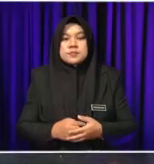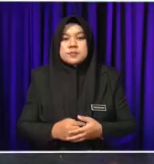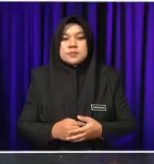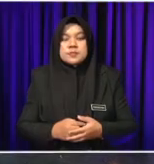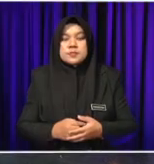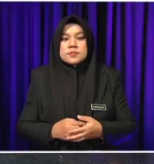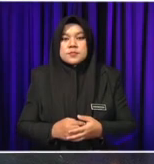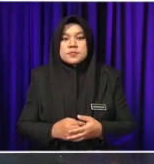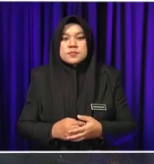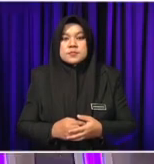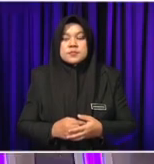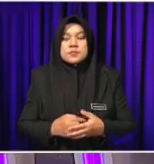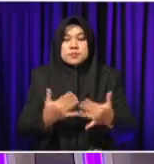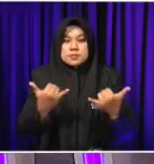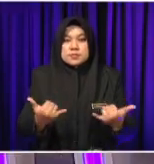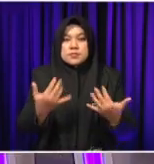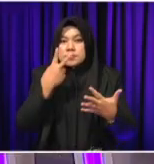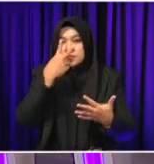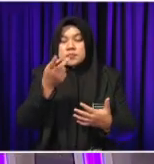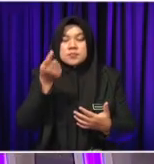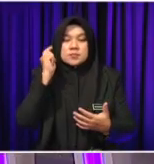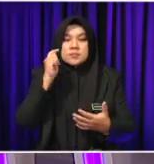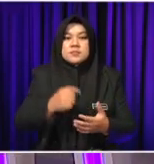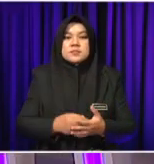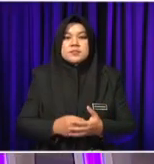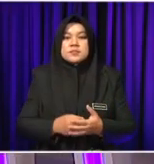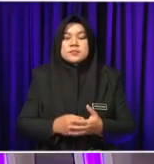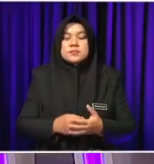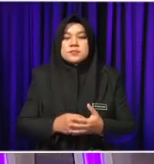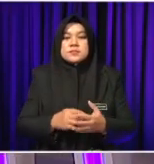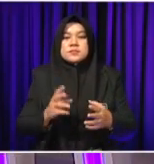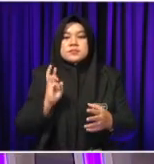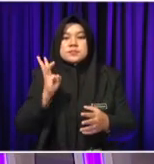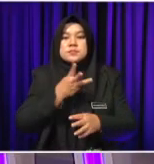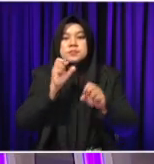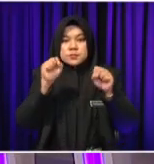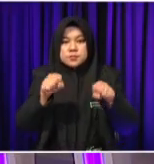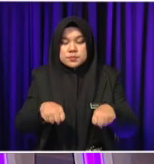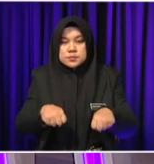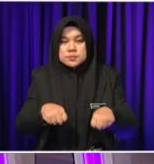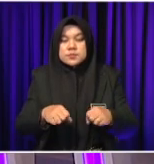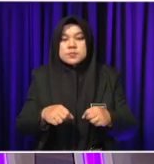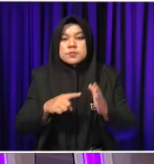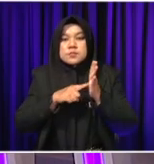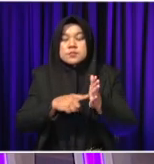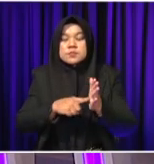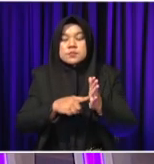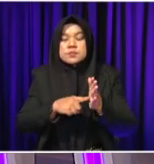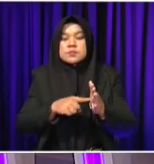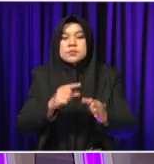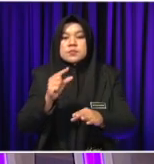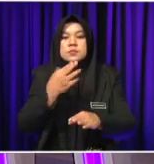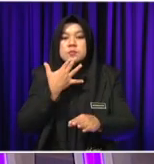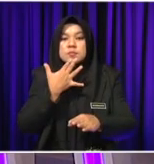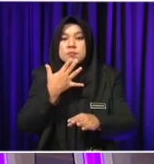having said that, after what we have seen, our pupils back here, they were able to interpret the colours from the poems